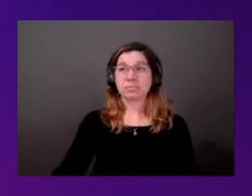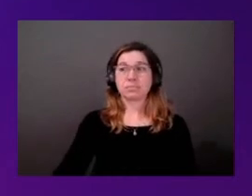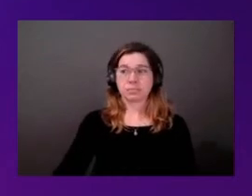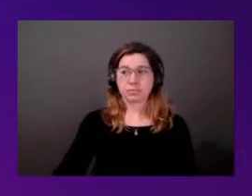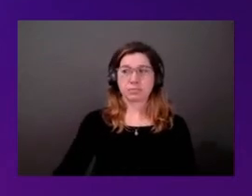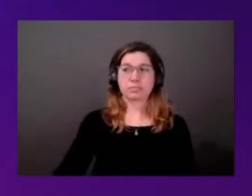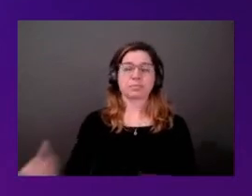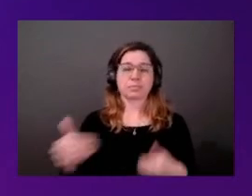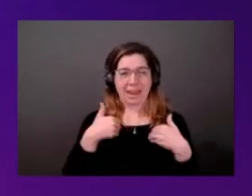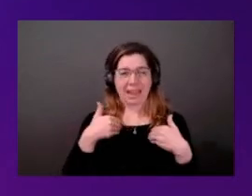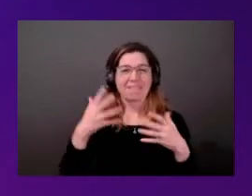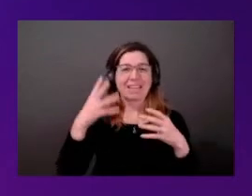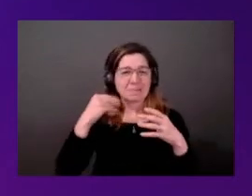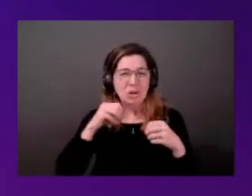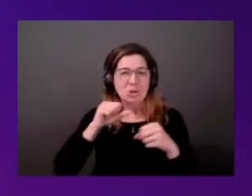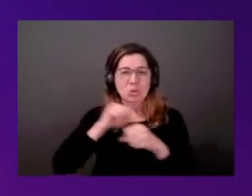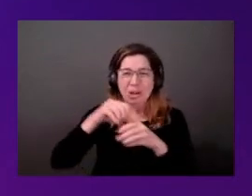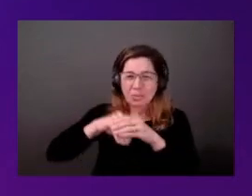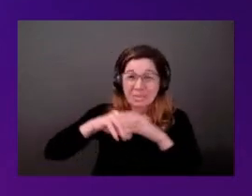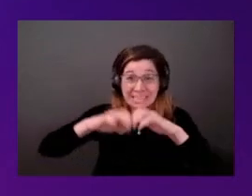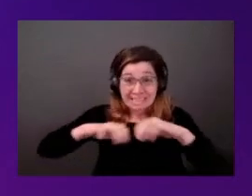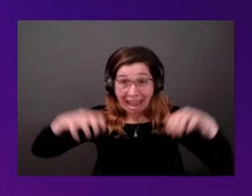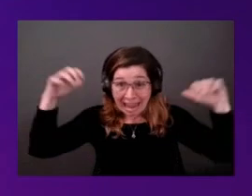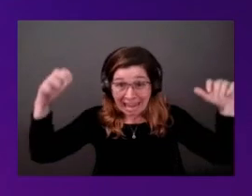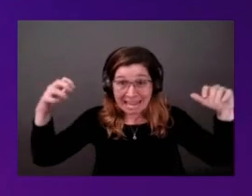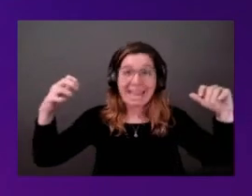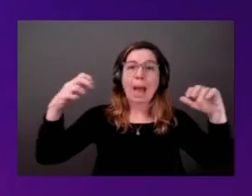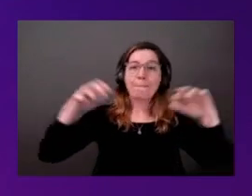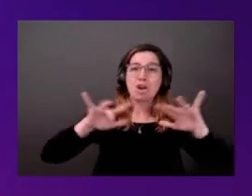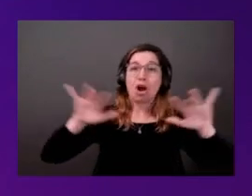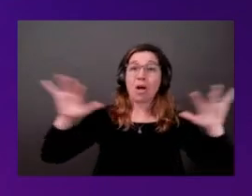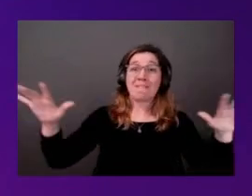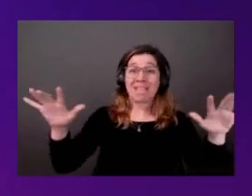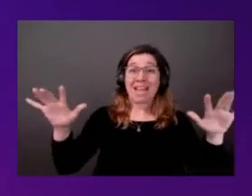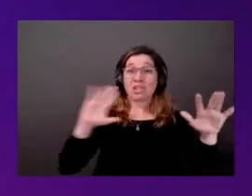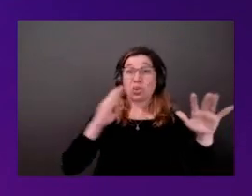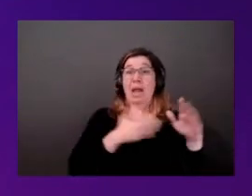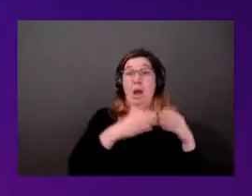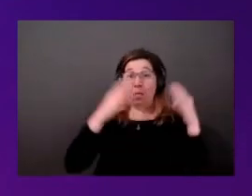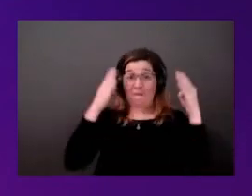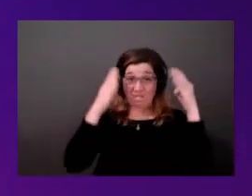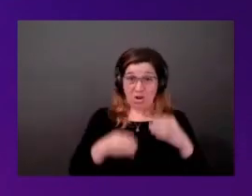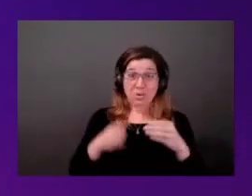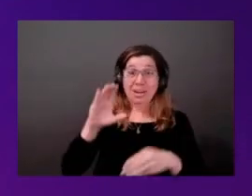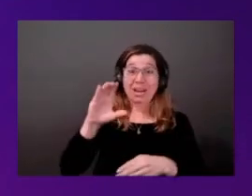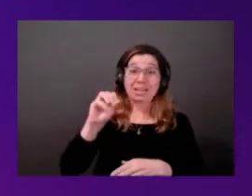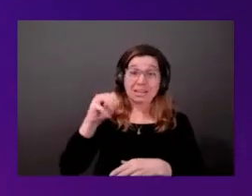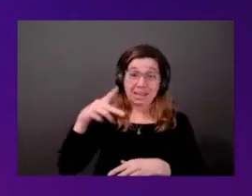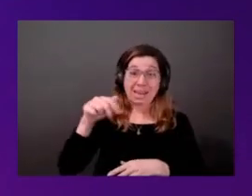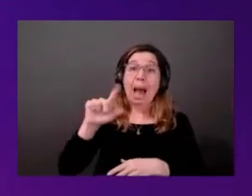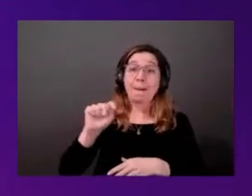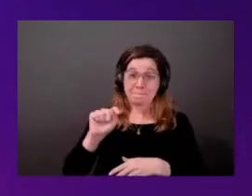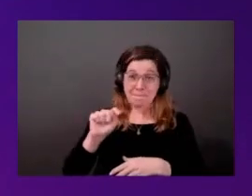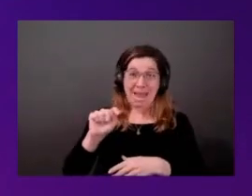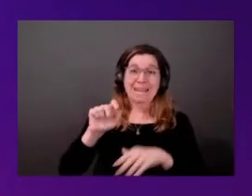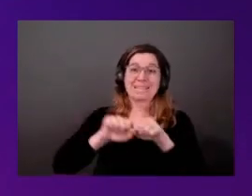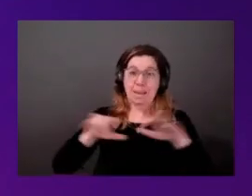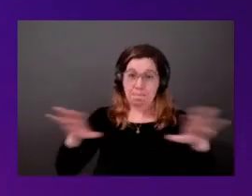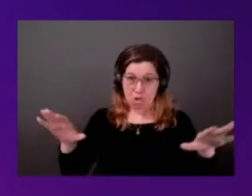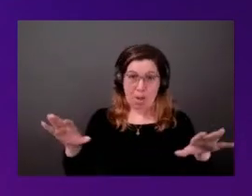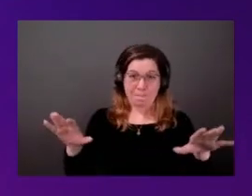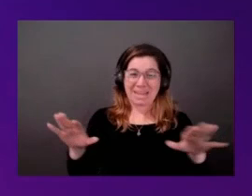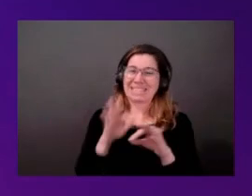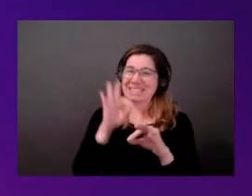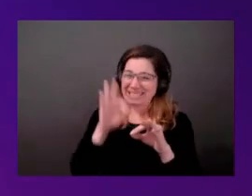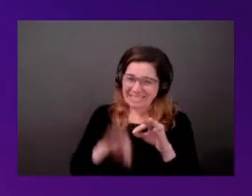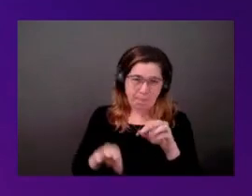and the like. And here the focus really has been compact deployment and really making the deployment simplistic.